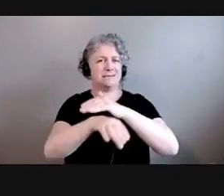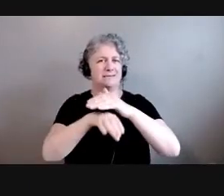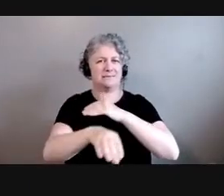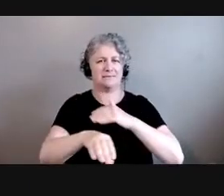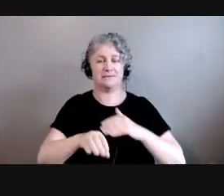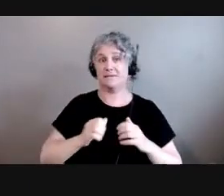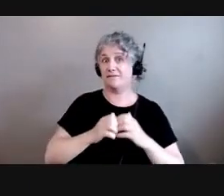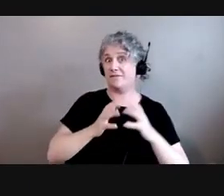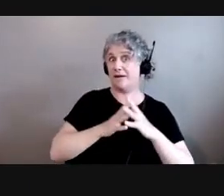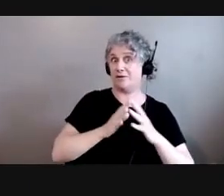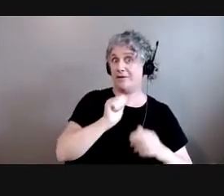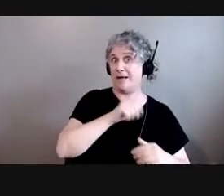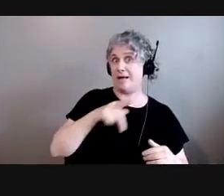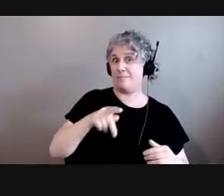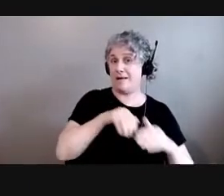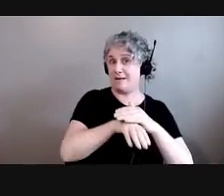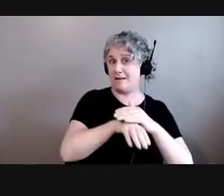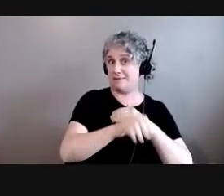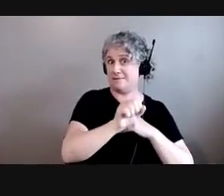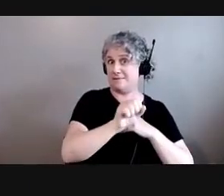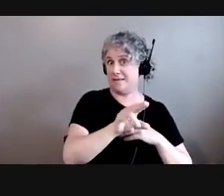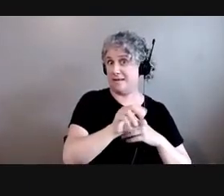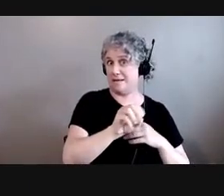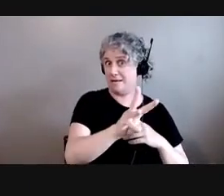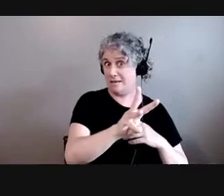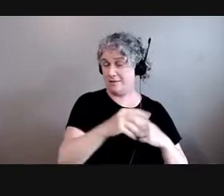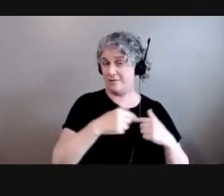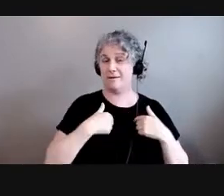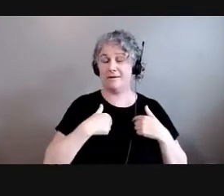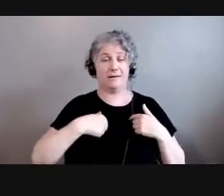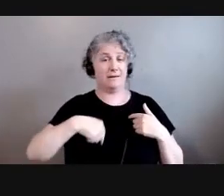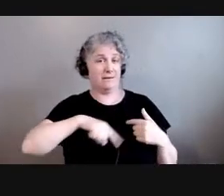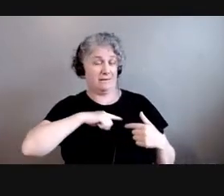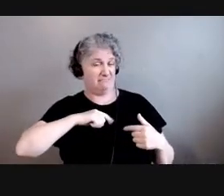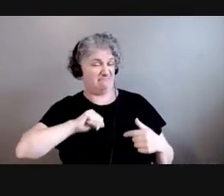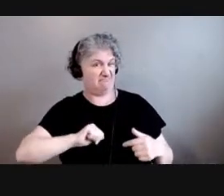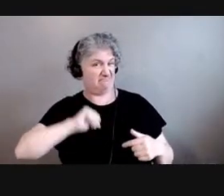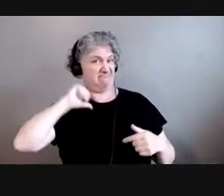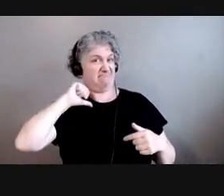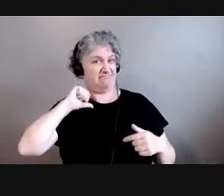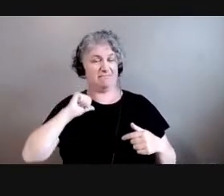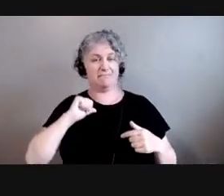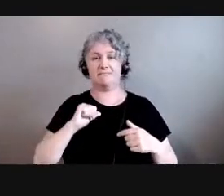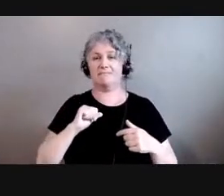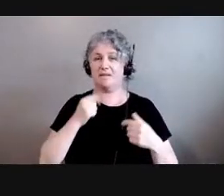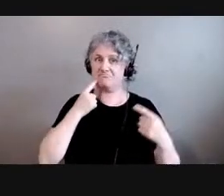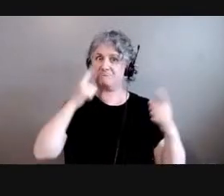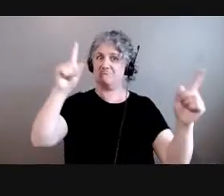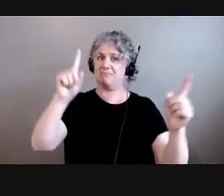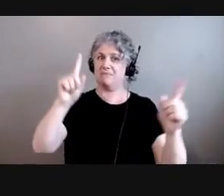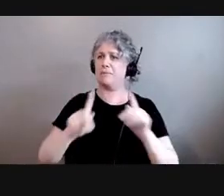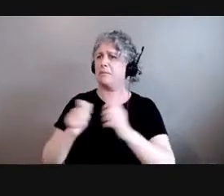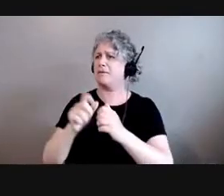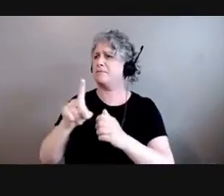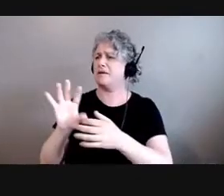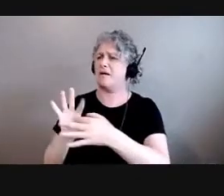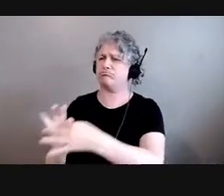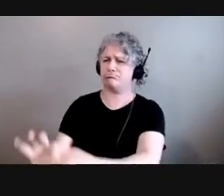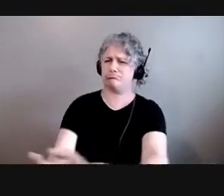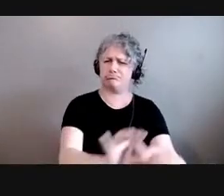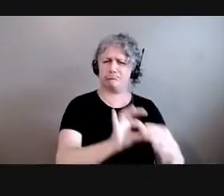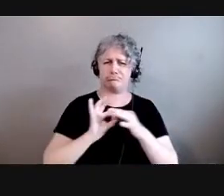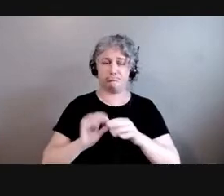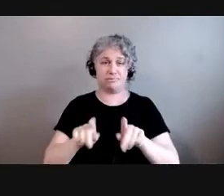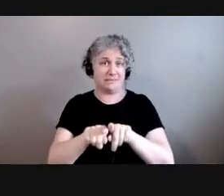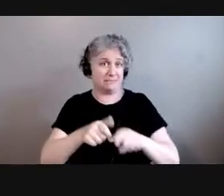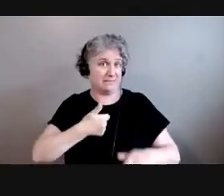Now, we take pride in our ability to engage people with disabilities like myself, who also